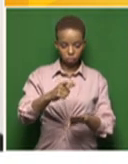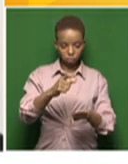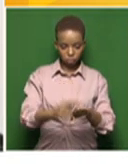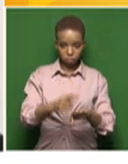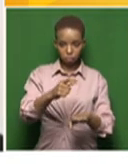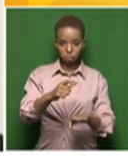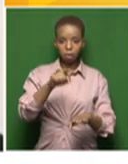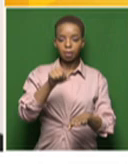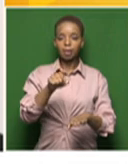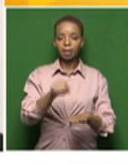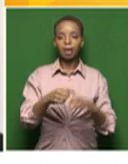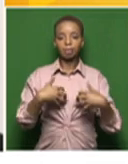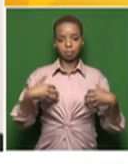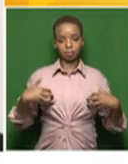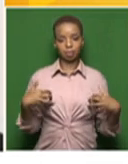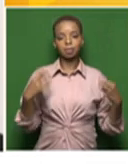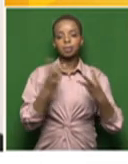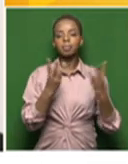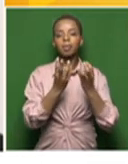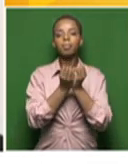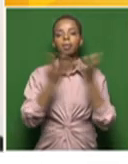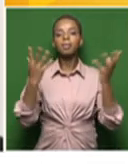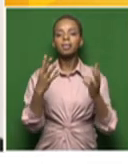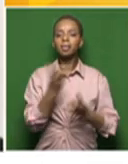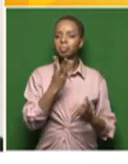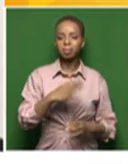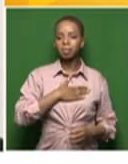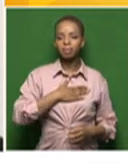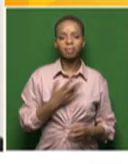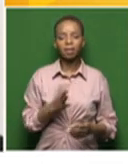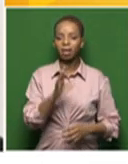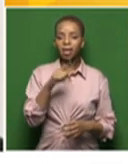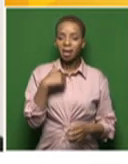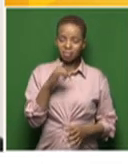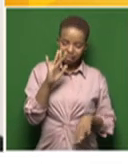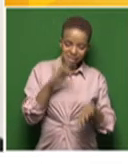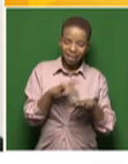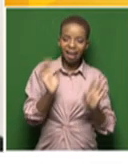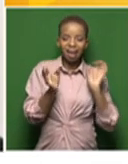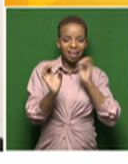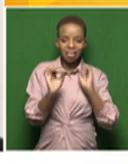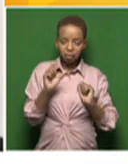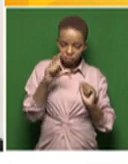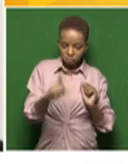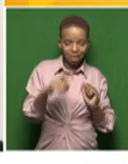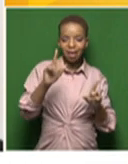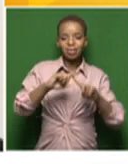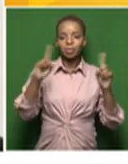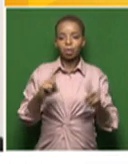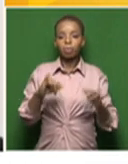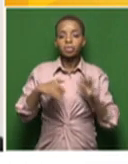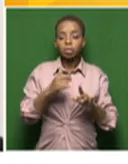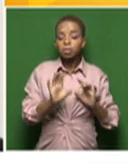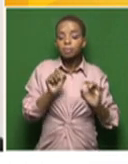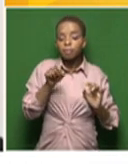stress point for a lot of people currently. You know, people would rather just be completely contactless. Everything must just happen for them in a